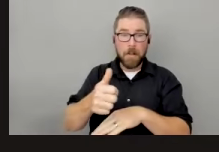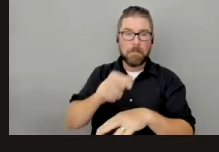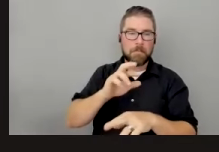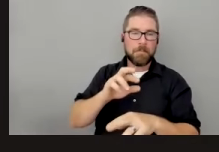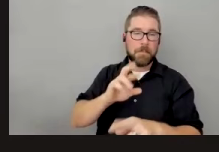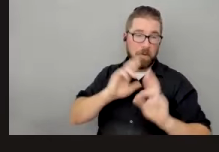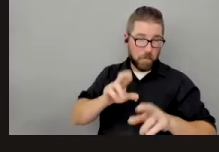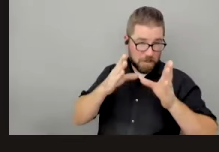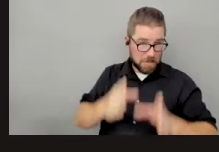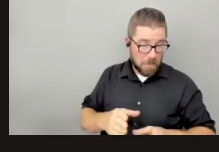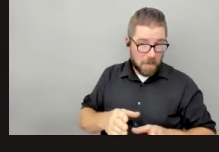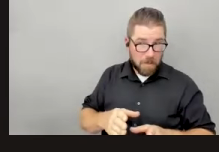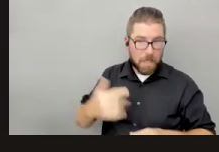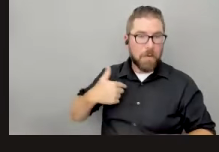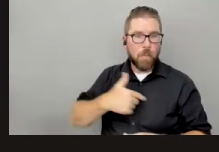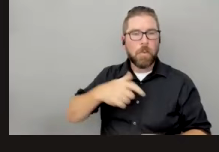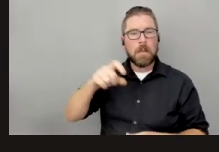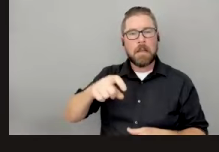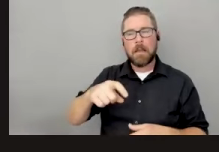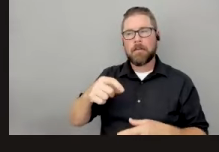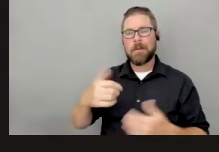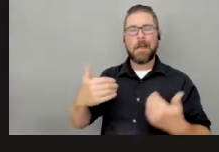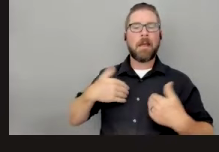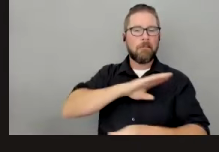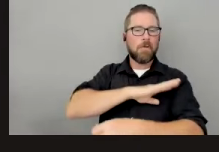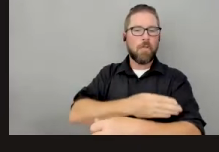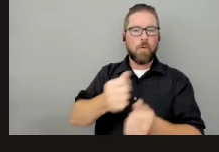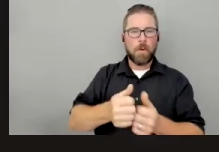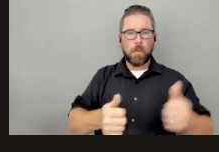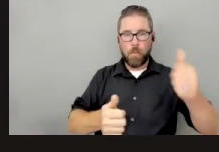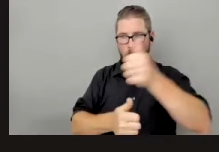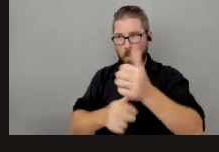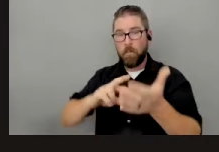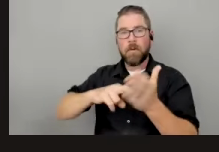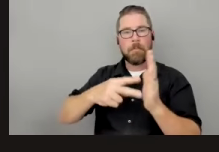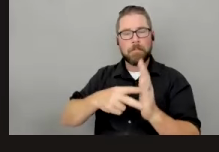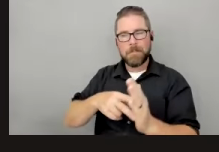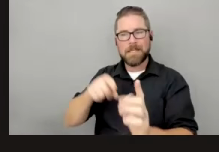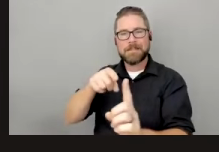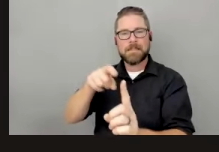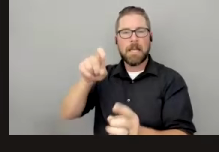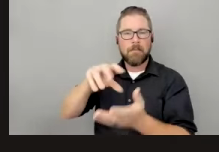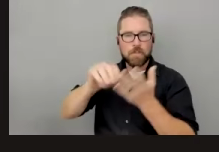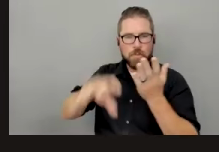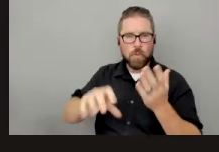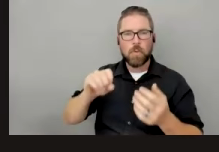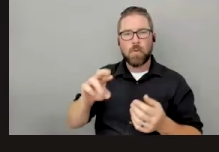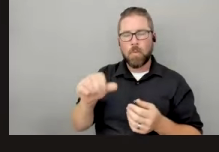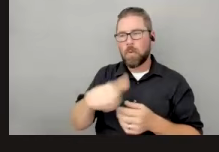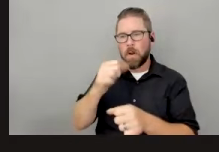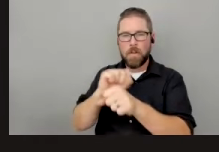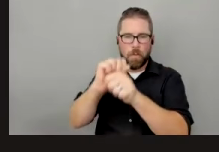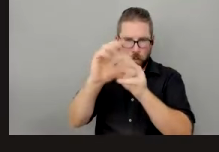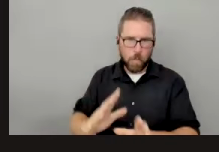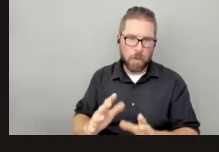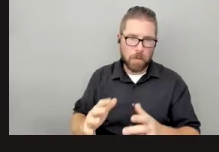given the nature of our industry, this does occur, right? We do see these sometimes. So it's just